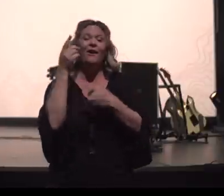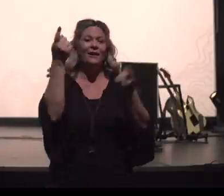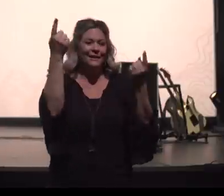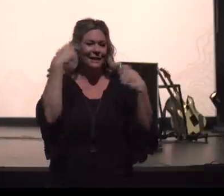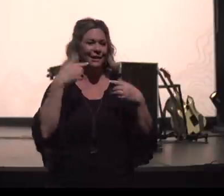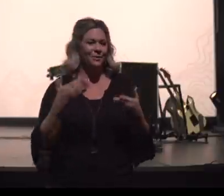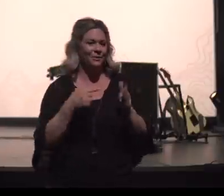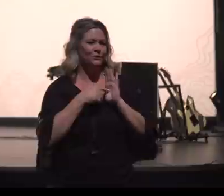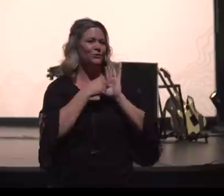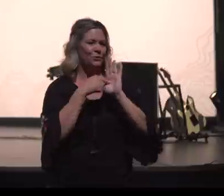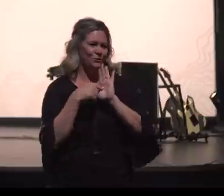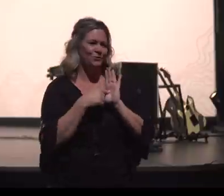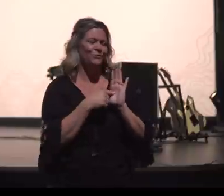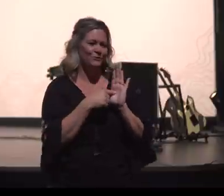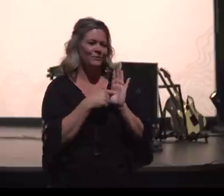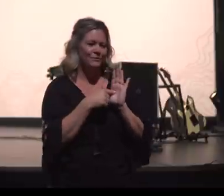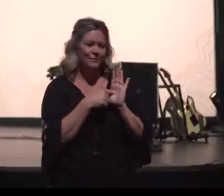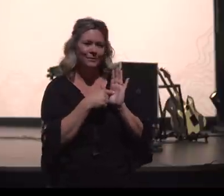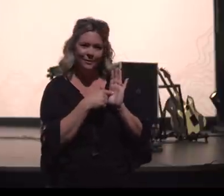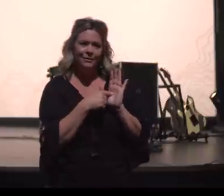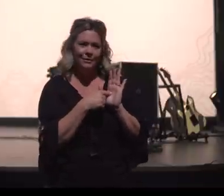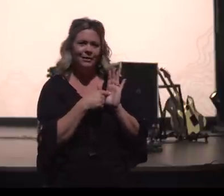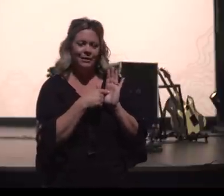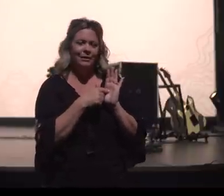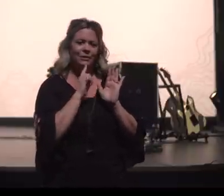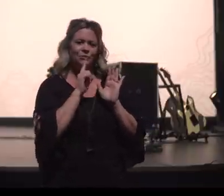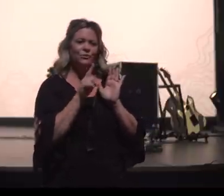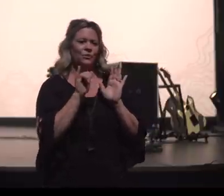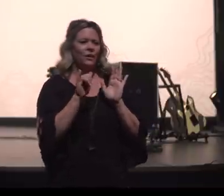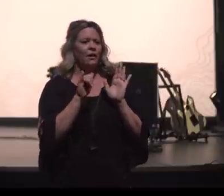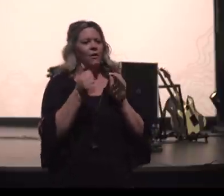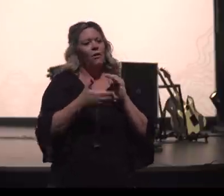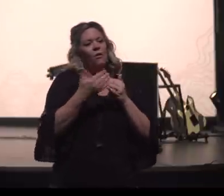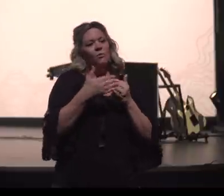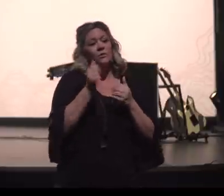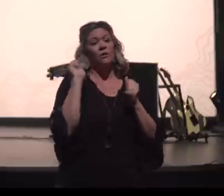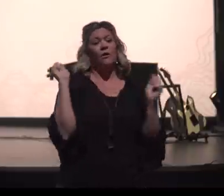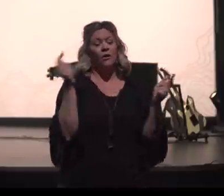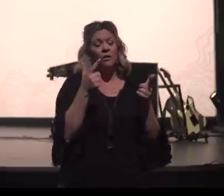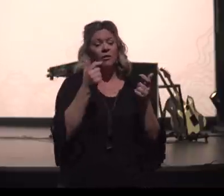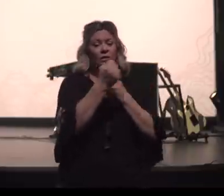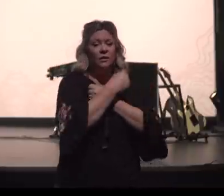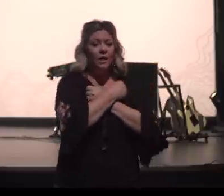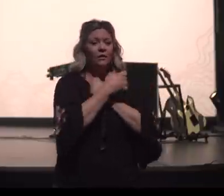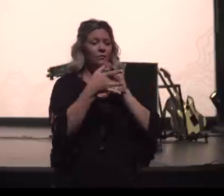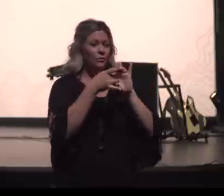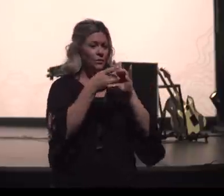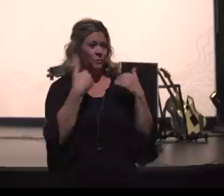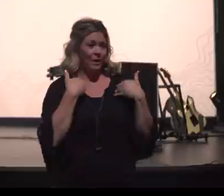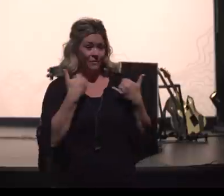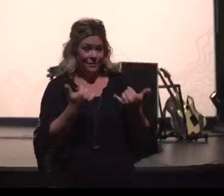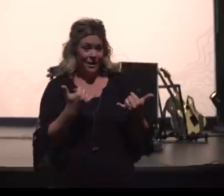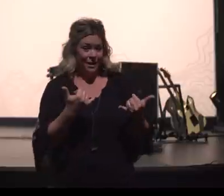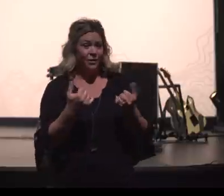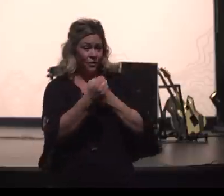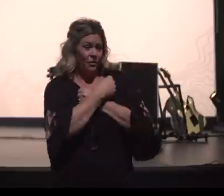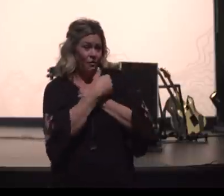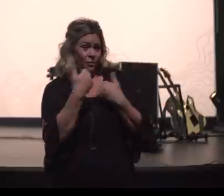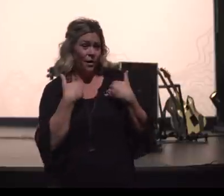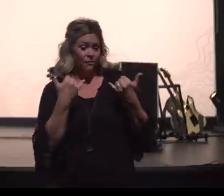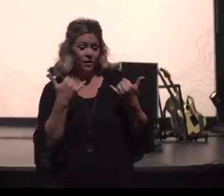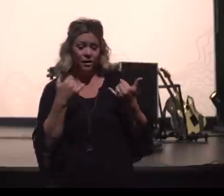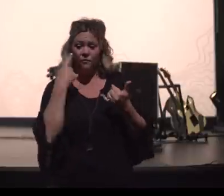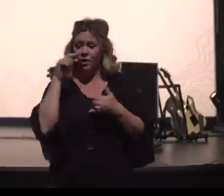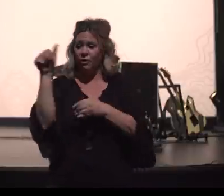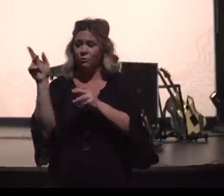you. Now just hang with me. Isn't it true that almost all the love and the relationships we have today, the love that we have for